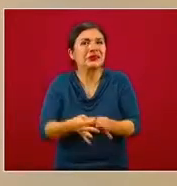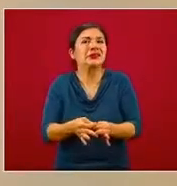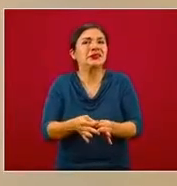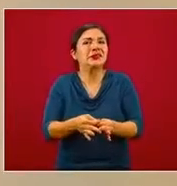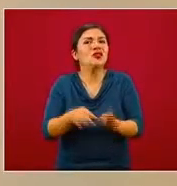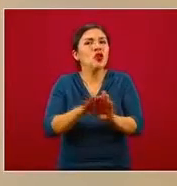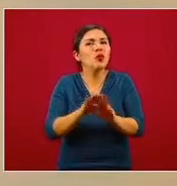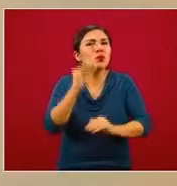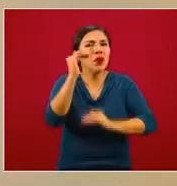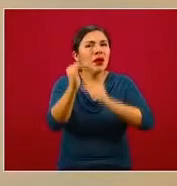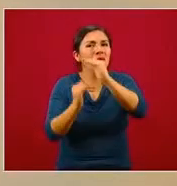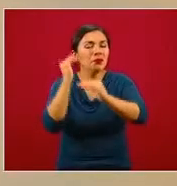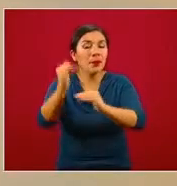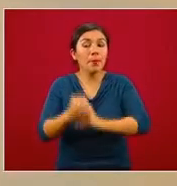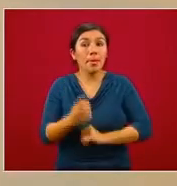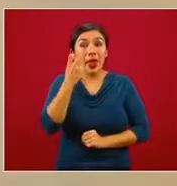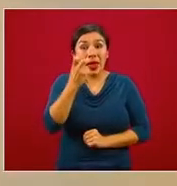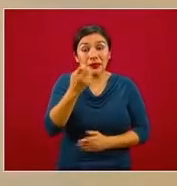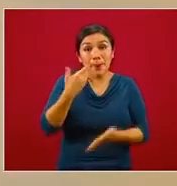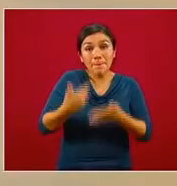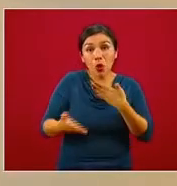peaks across the country